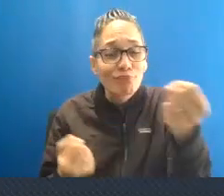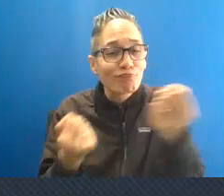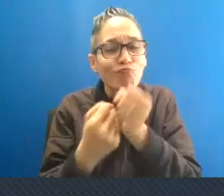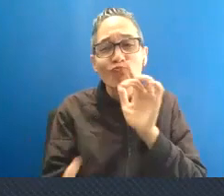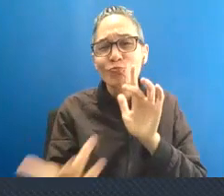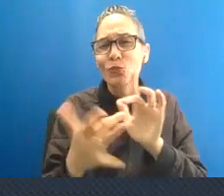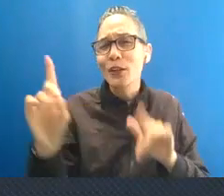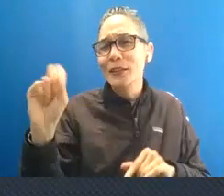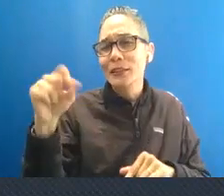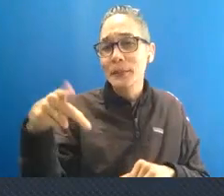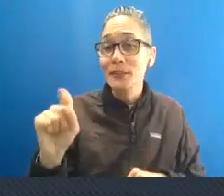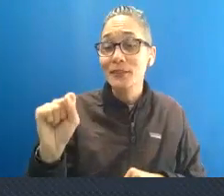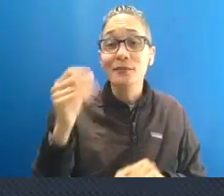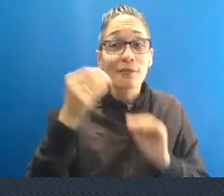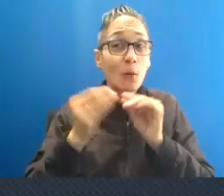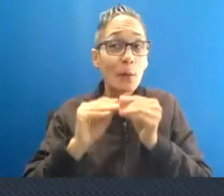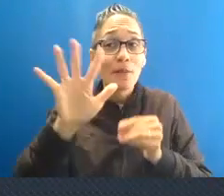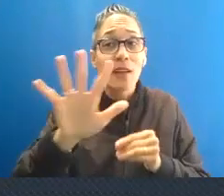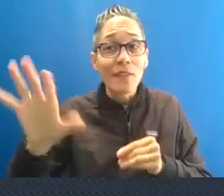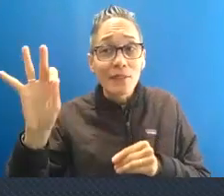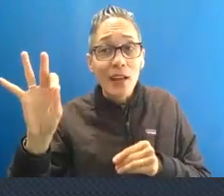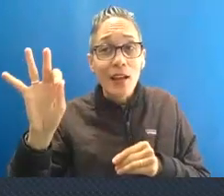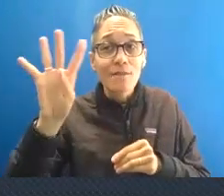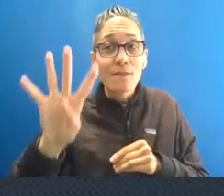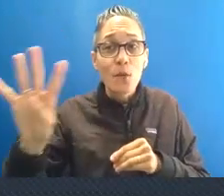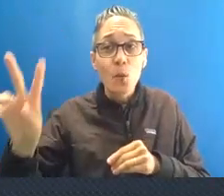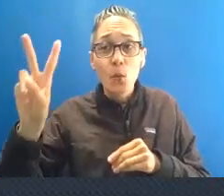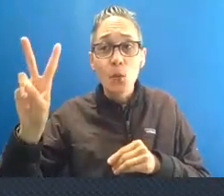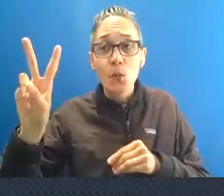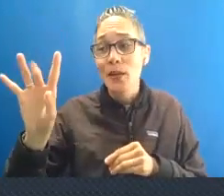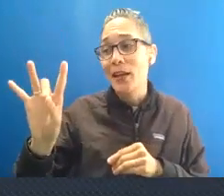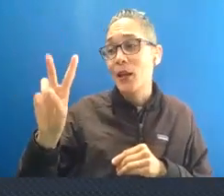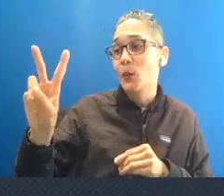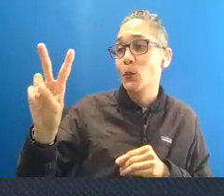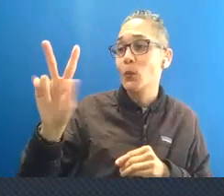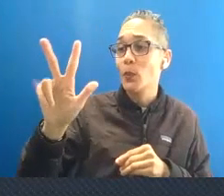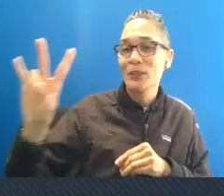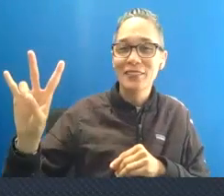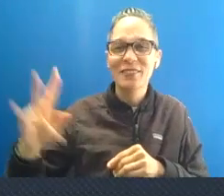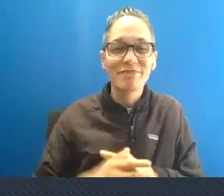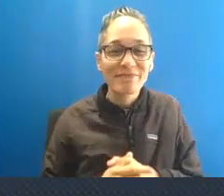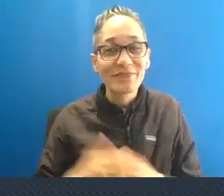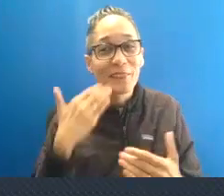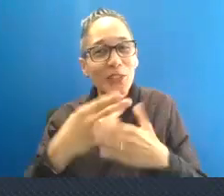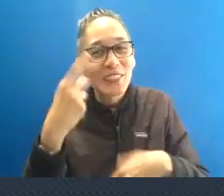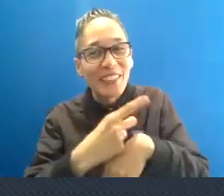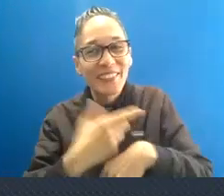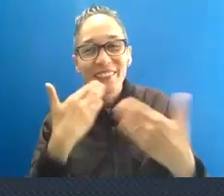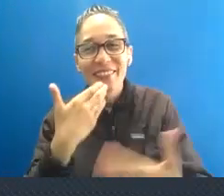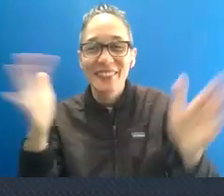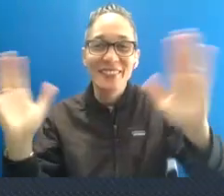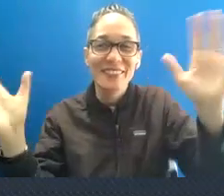can contact our office at 559-442-8237. Have a good day.